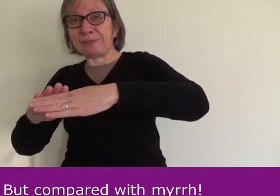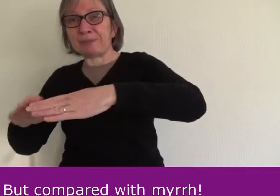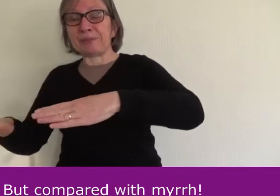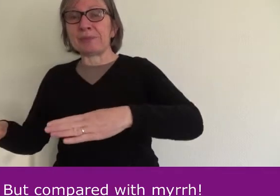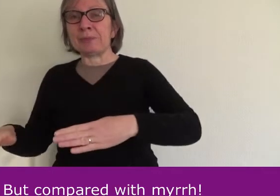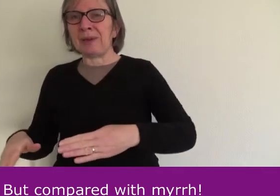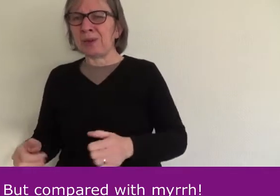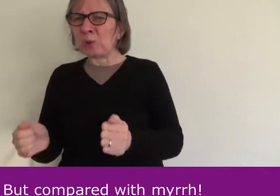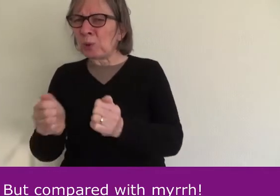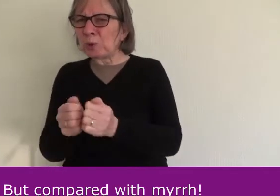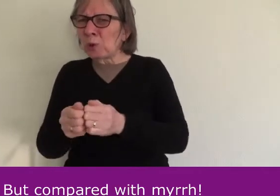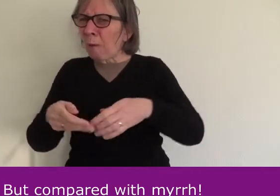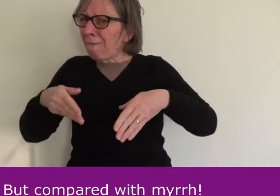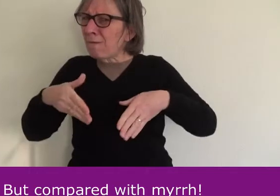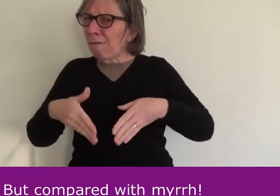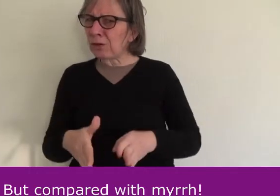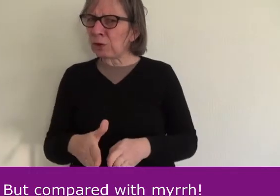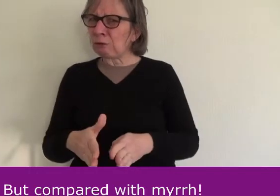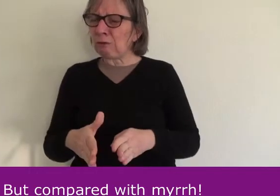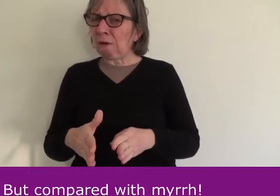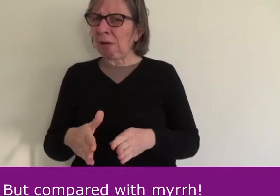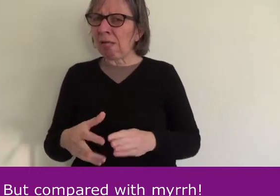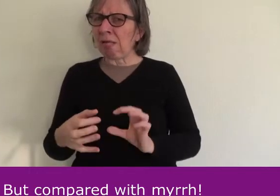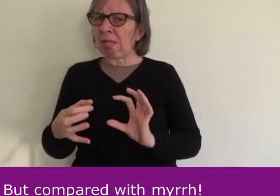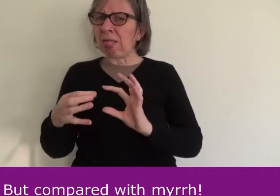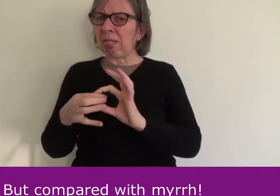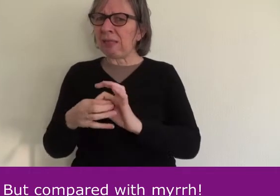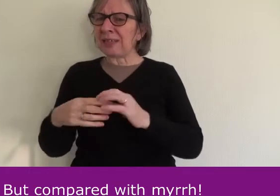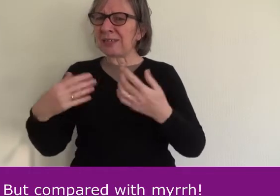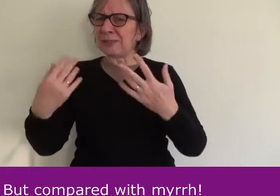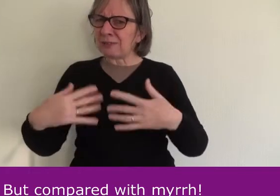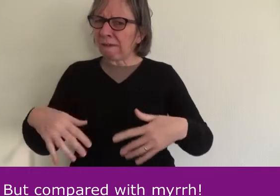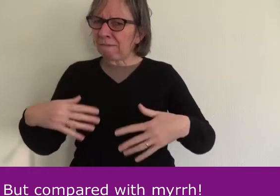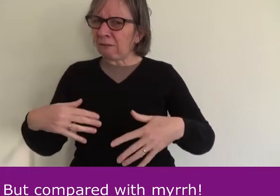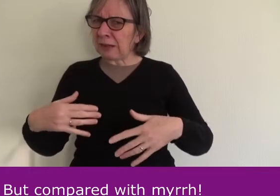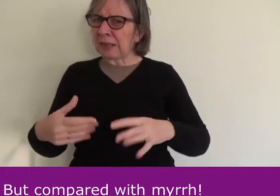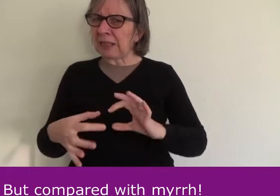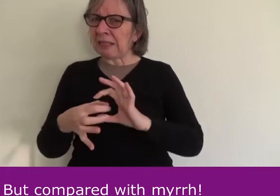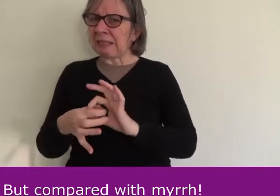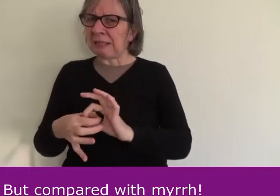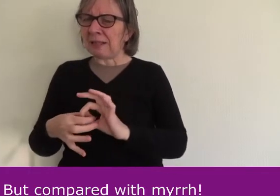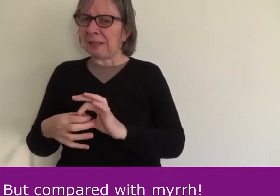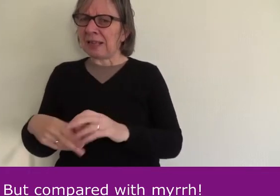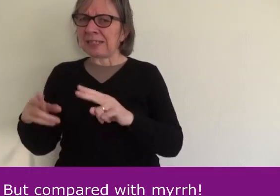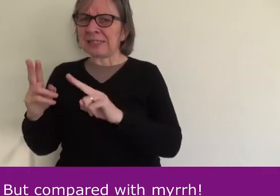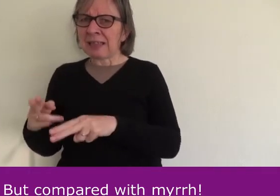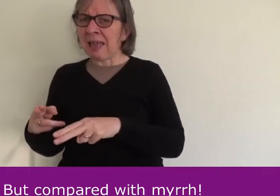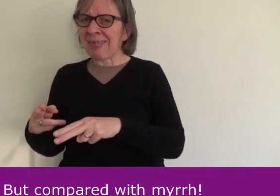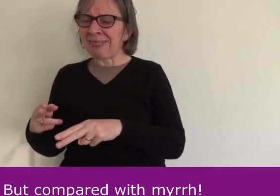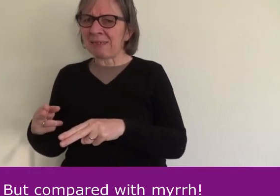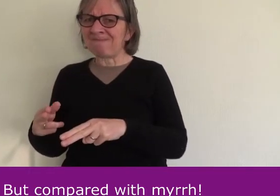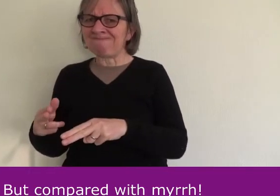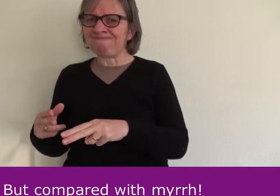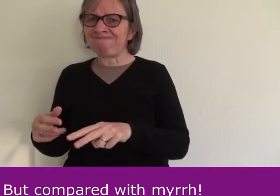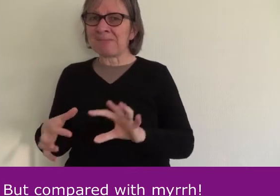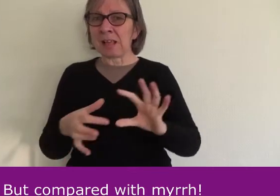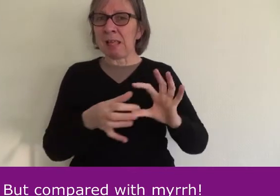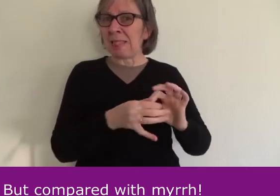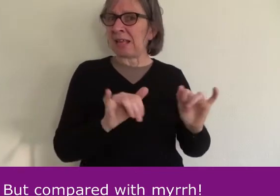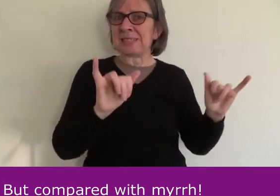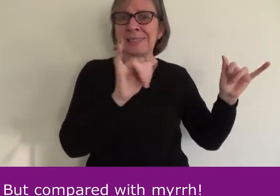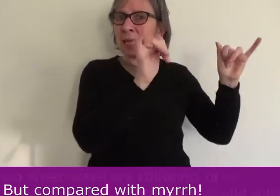a funeral than for a birth, having more to do with suffering and death